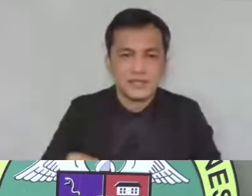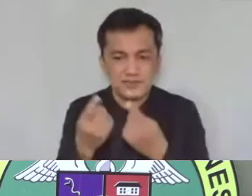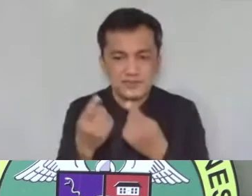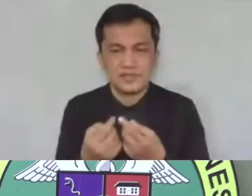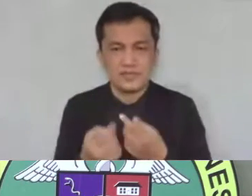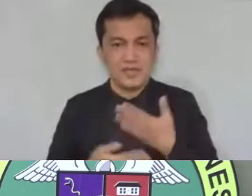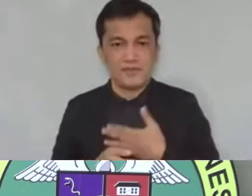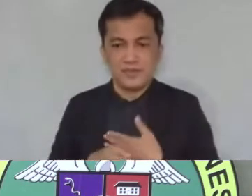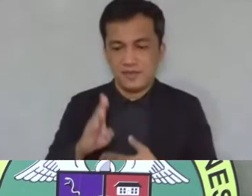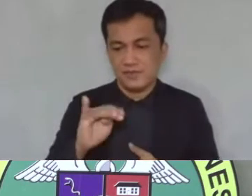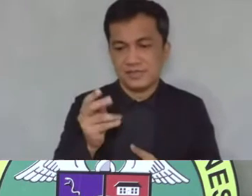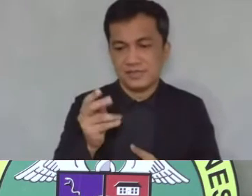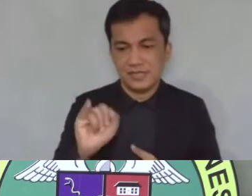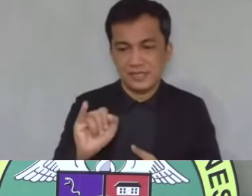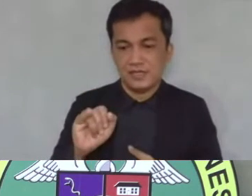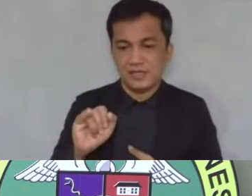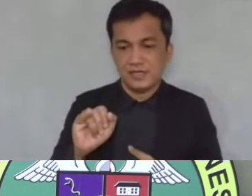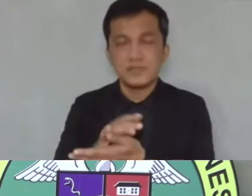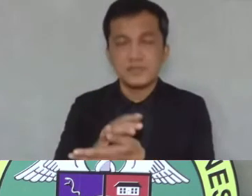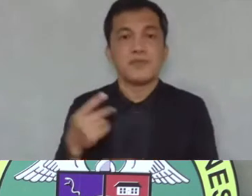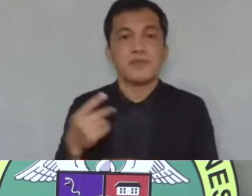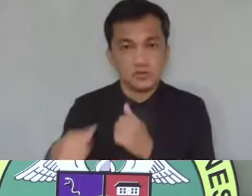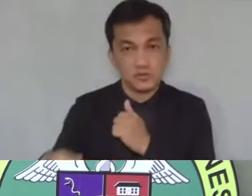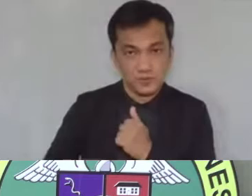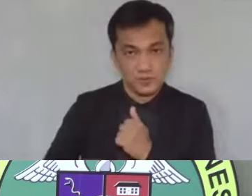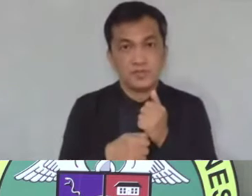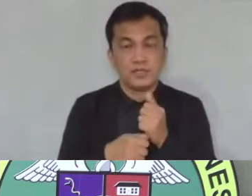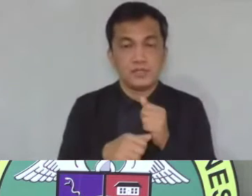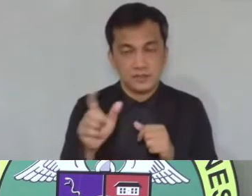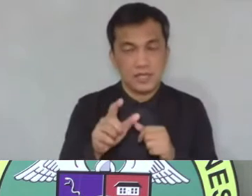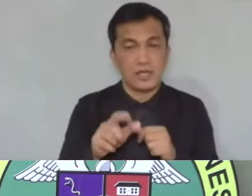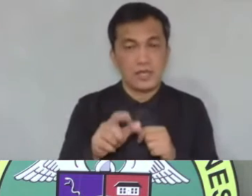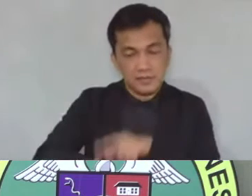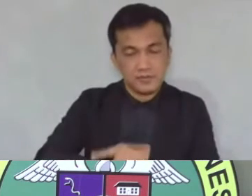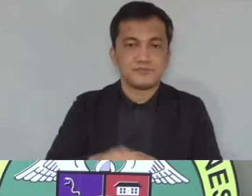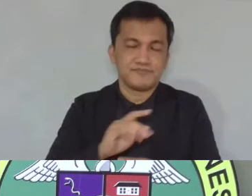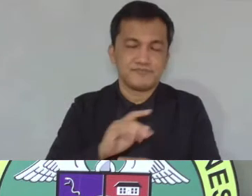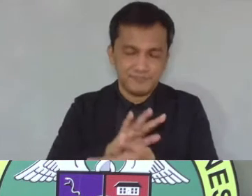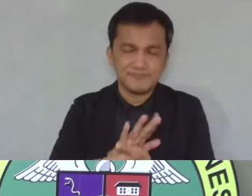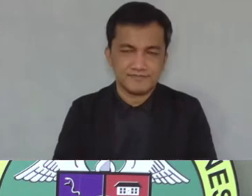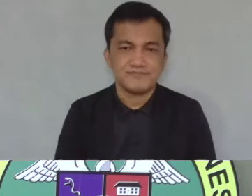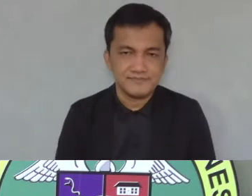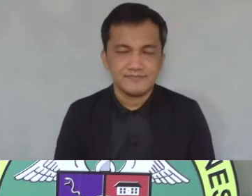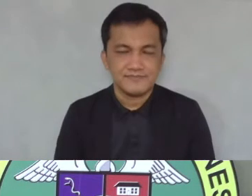that BANTAI COVID is there to assist them during this time of pandemic. So,